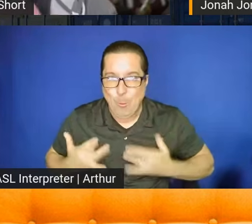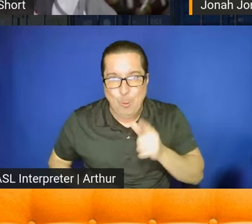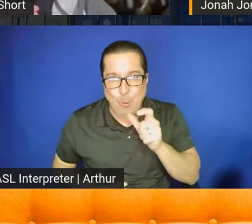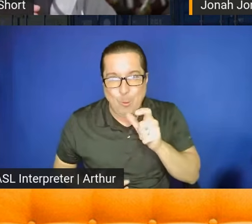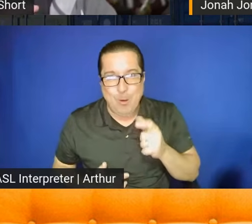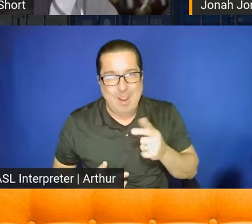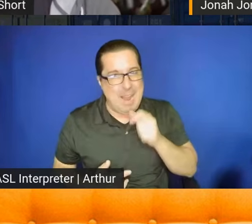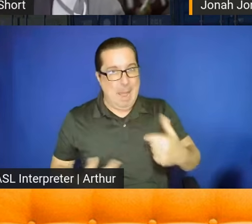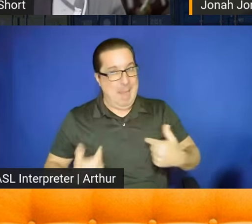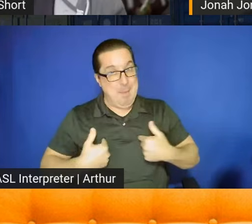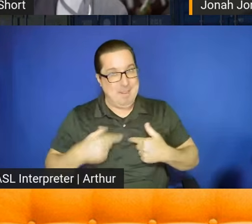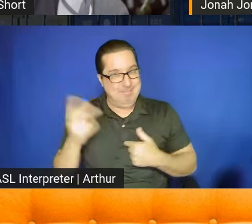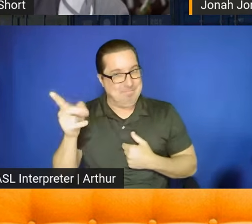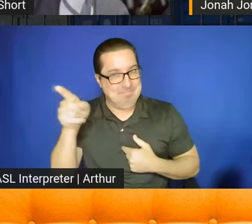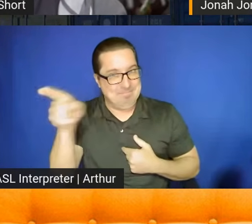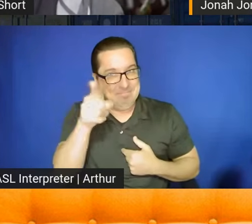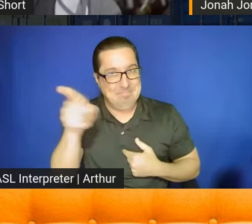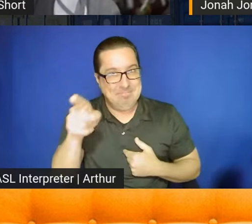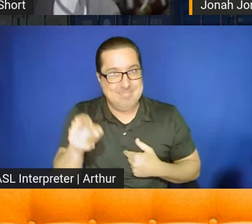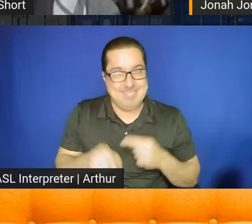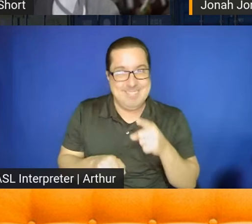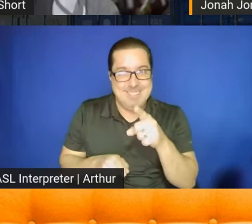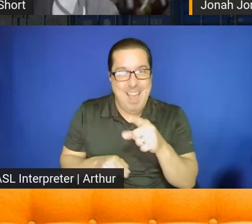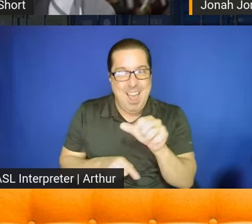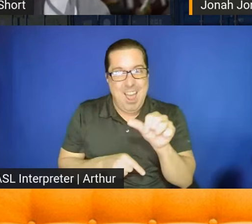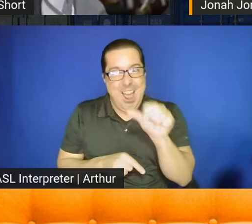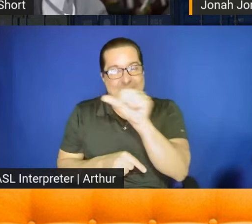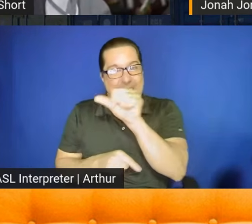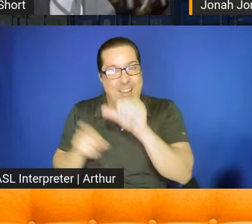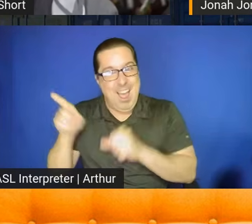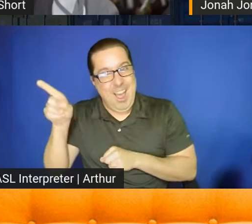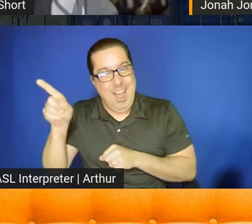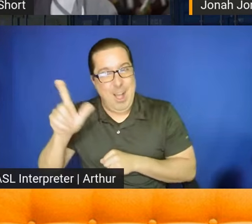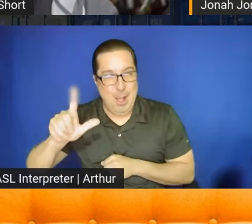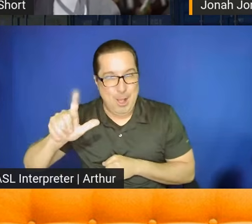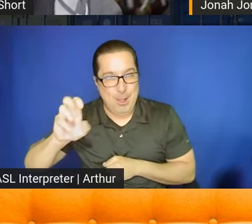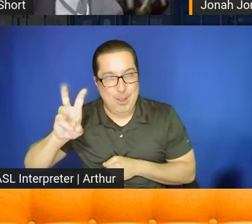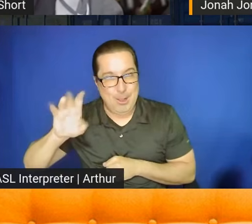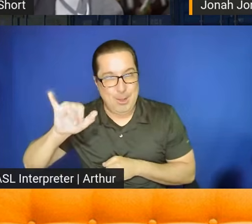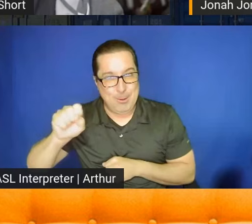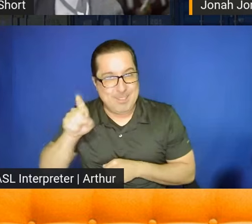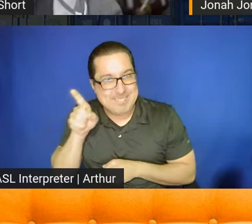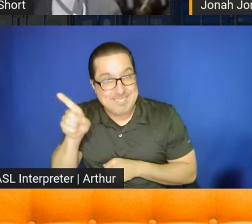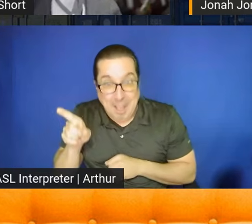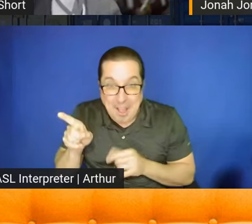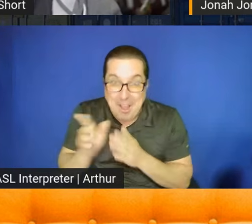you. Jonah. That's going to be me. Lewis. At some point. All right.